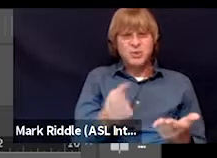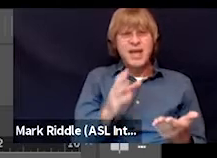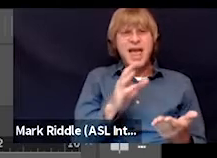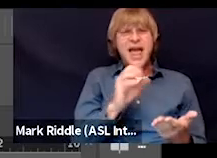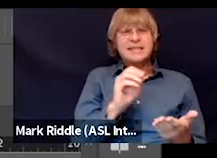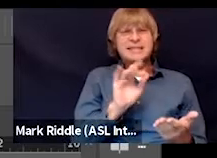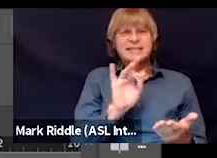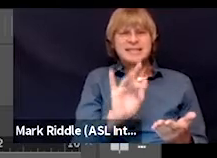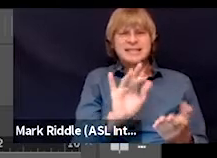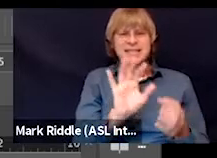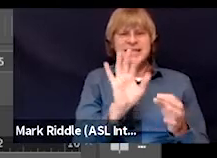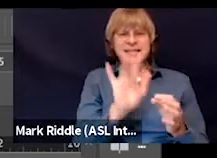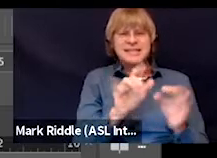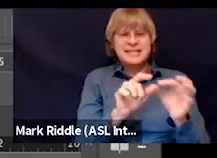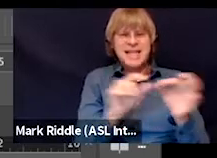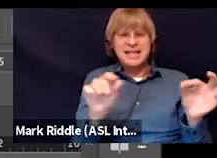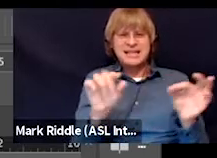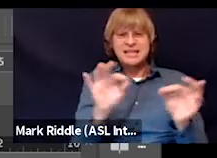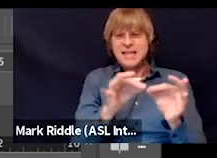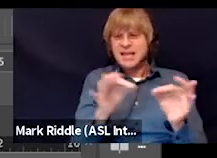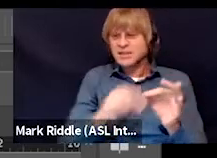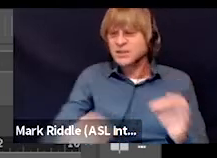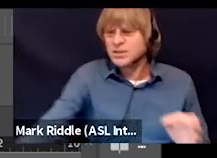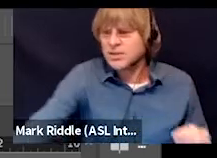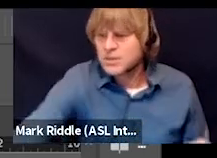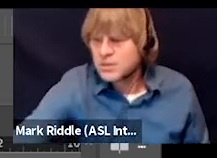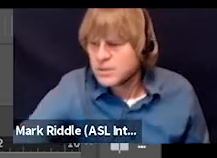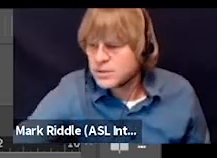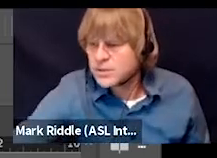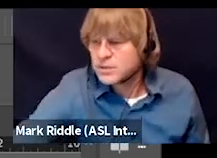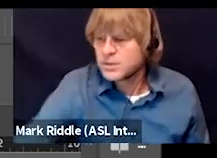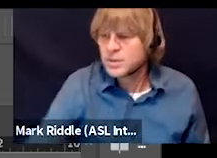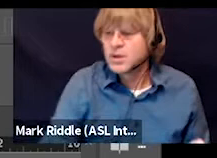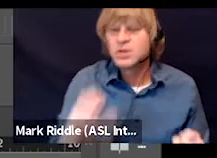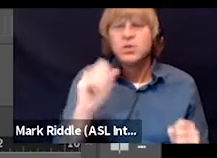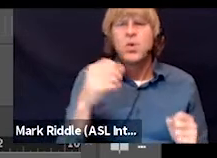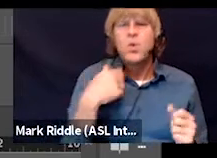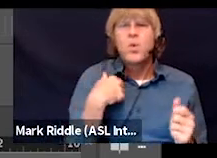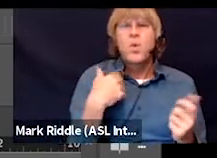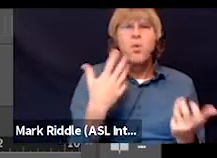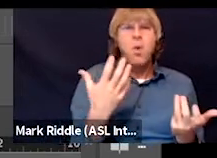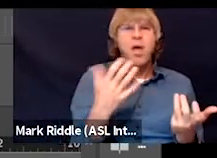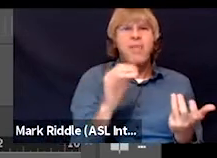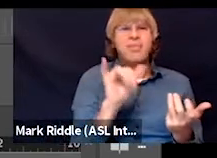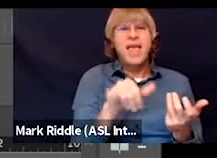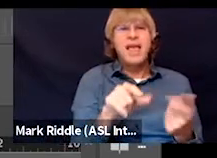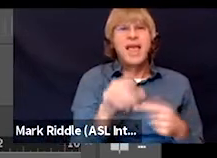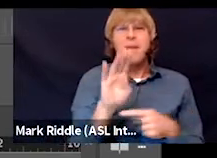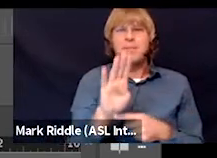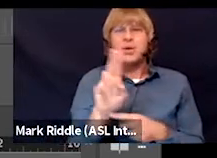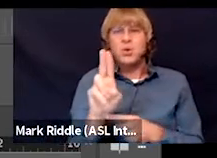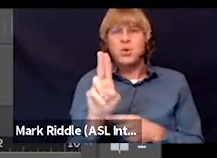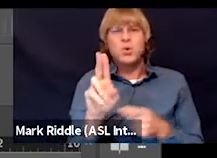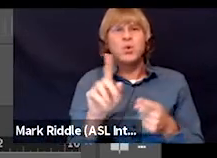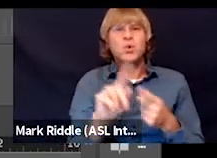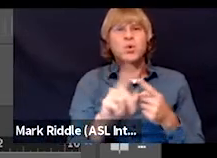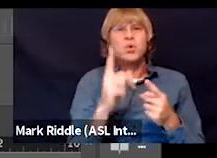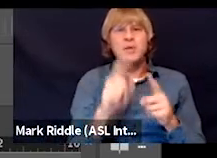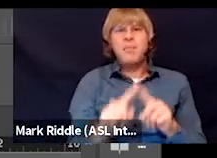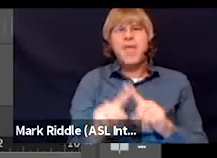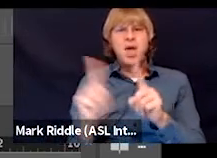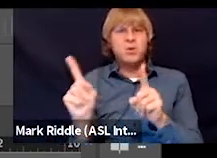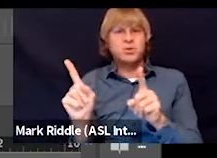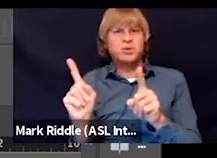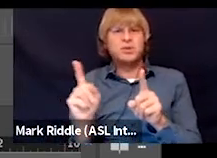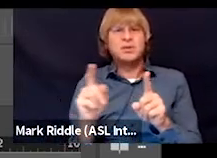selected text. So if I want that BU to be something